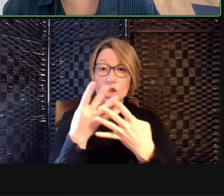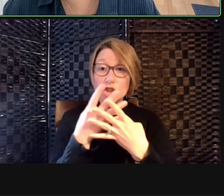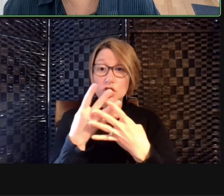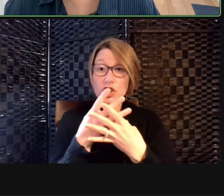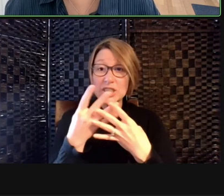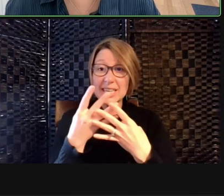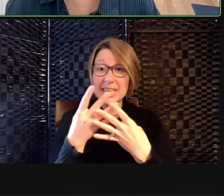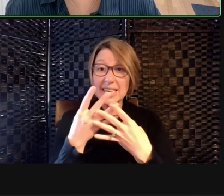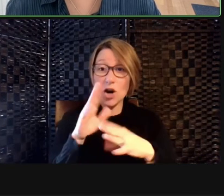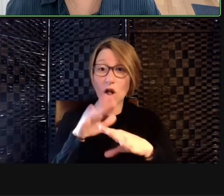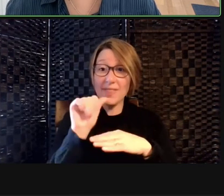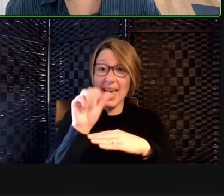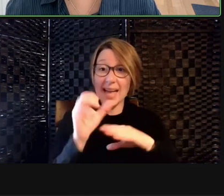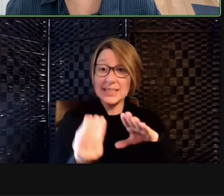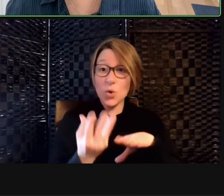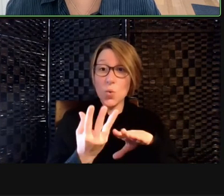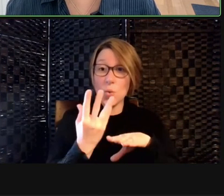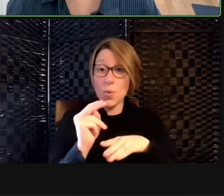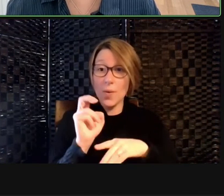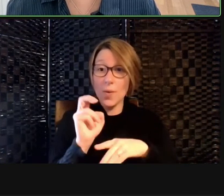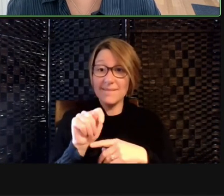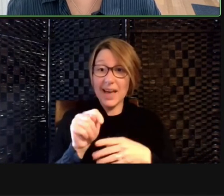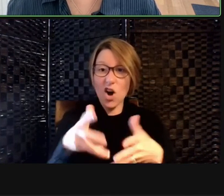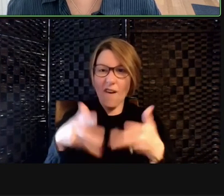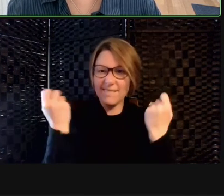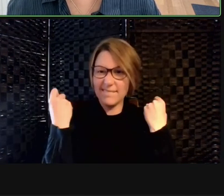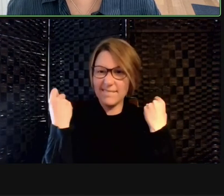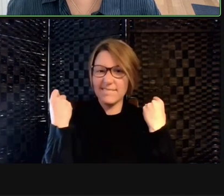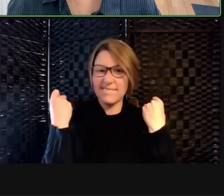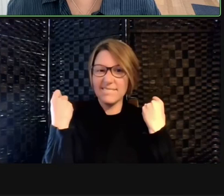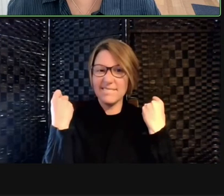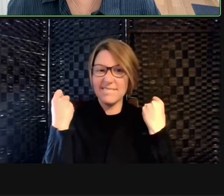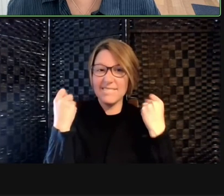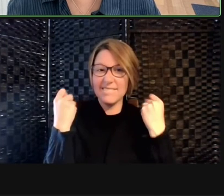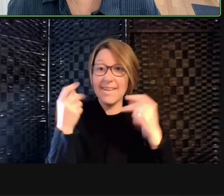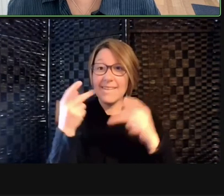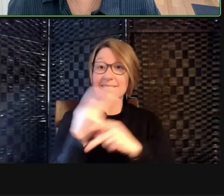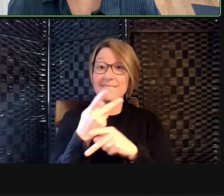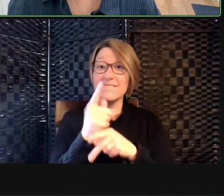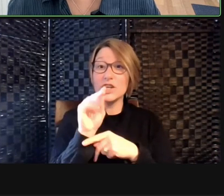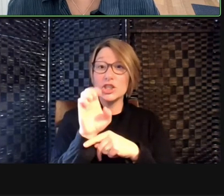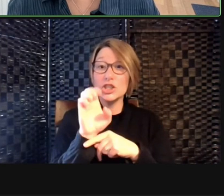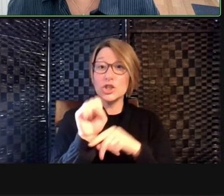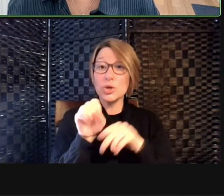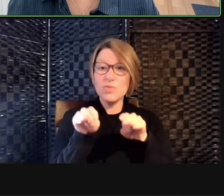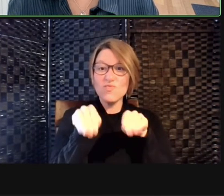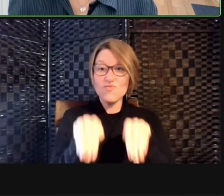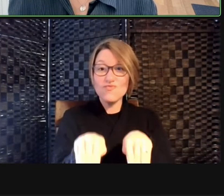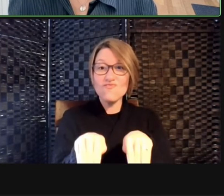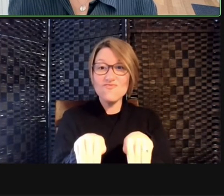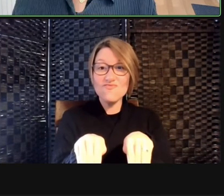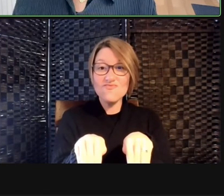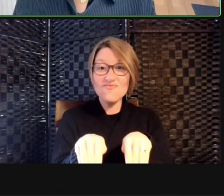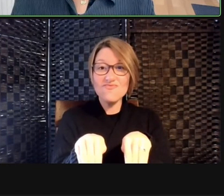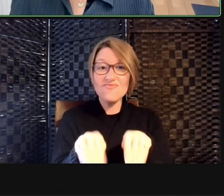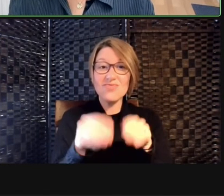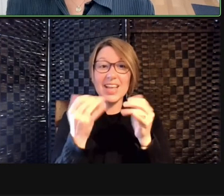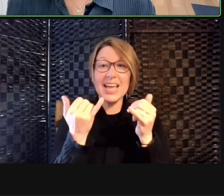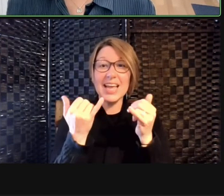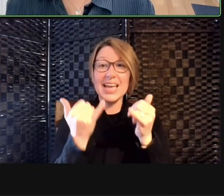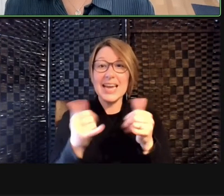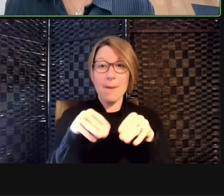air conditioning vent. He pulled it off and figured out his toes could fit right down inside there. So now he's really